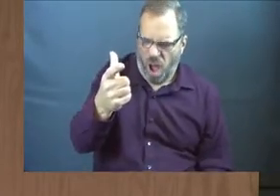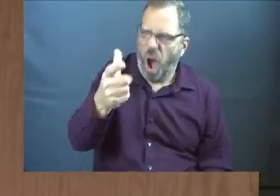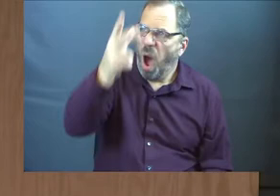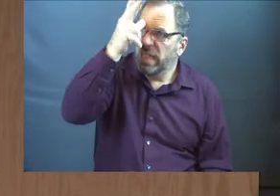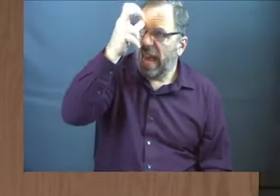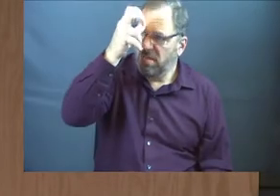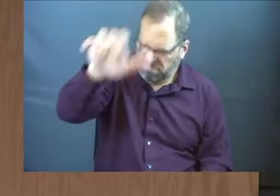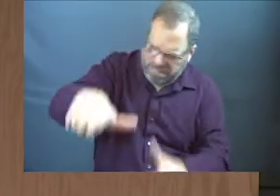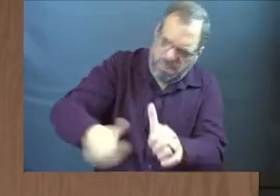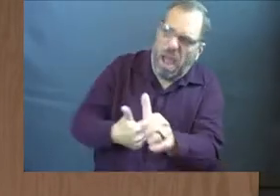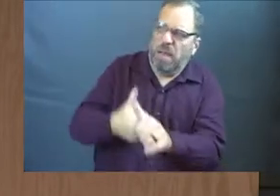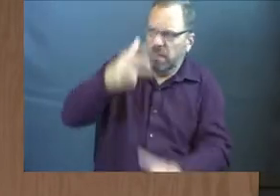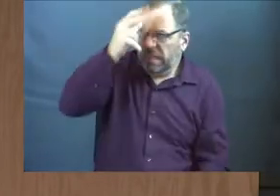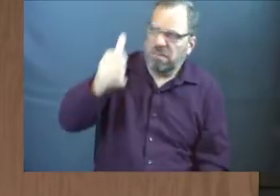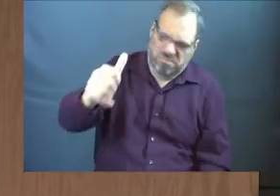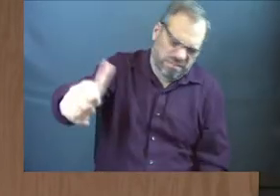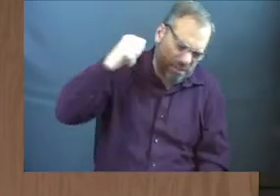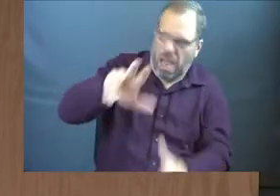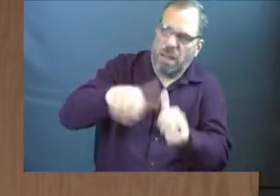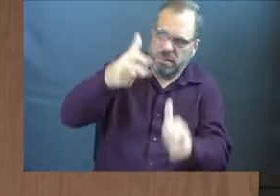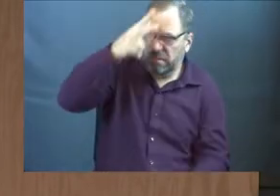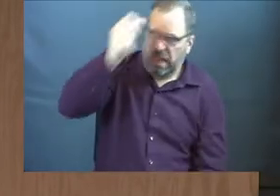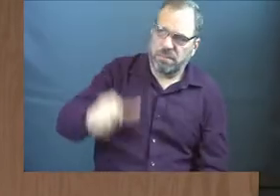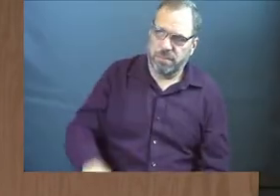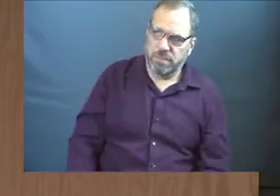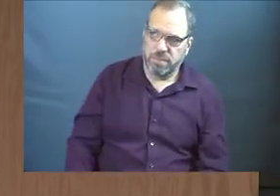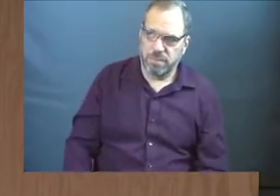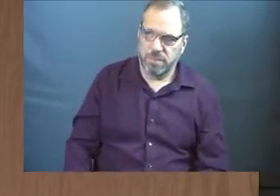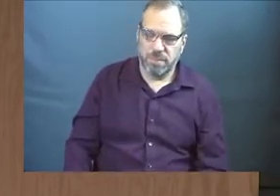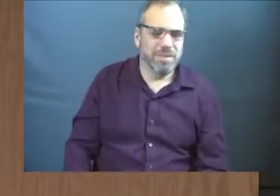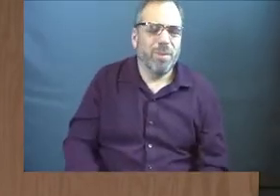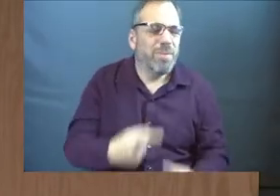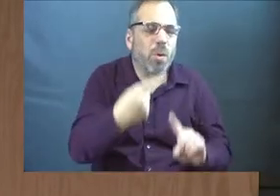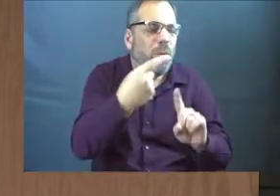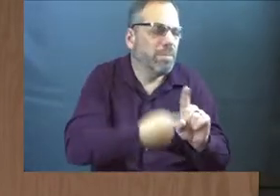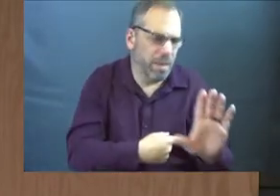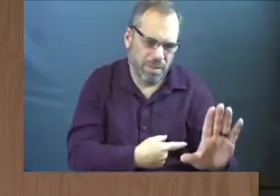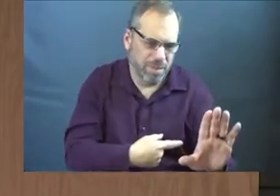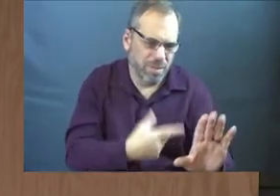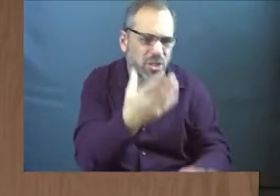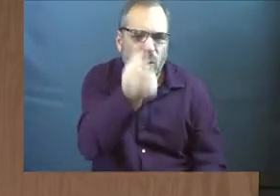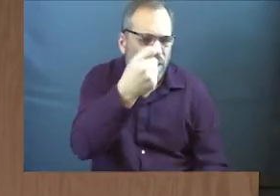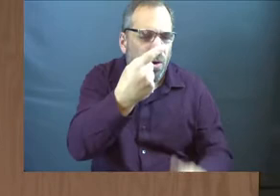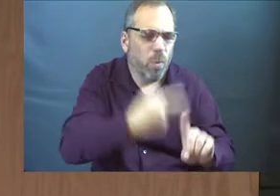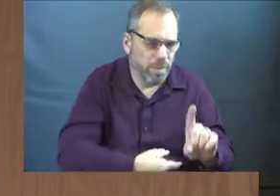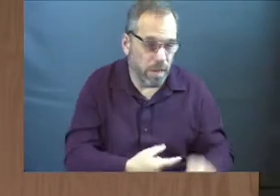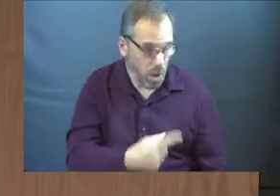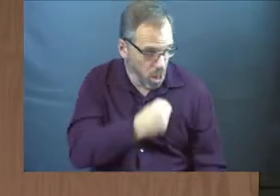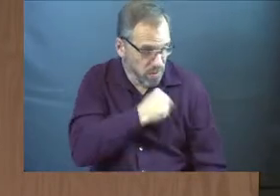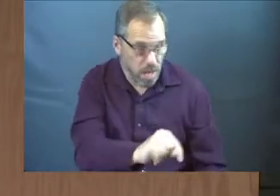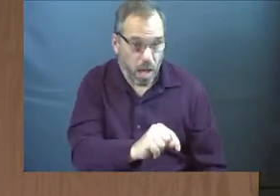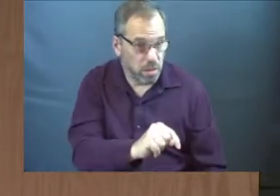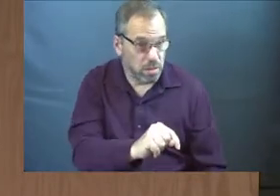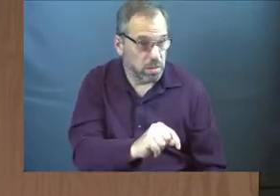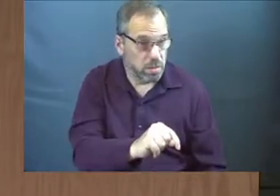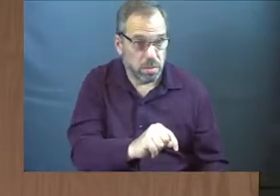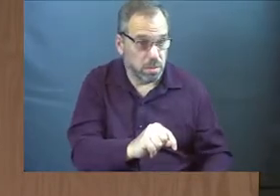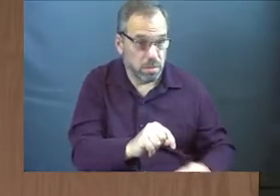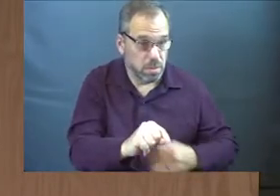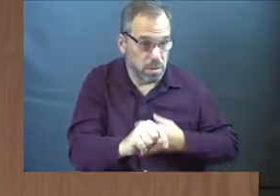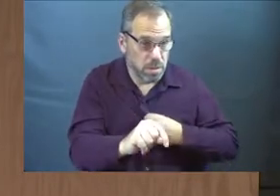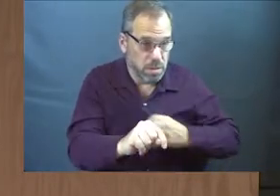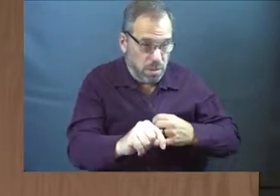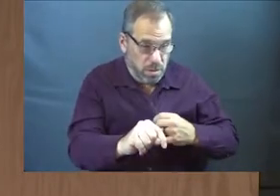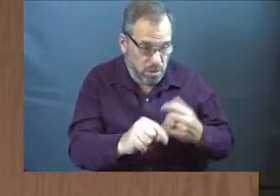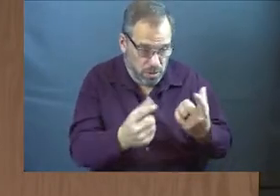I thought he was the devil himself. And he's like, take a month, Josh. He's like, your theology says you